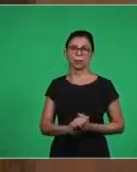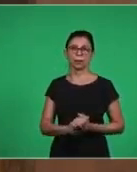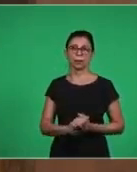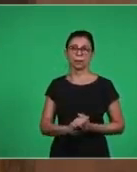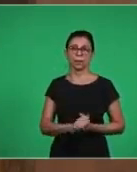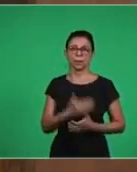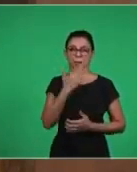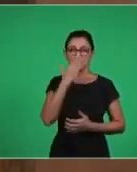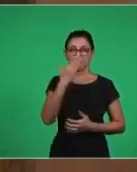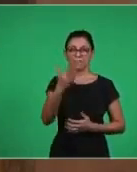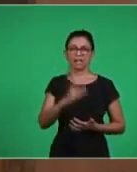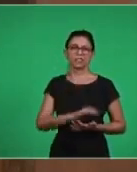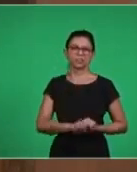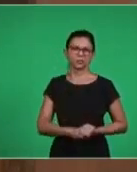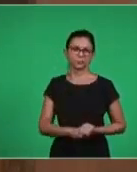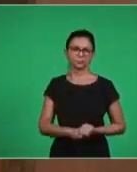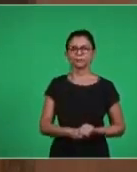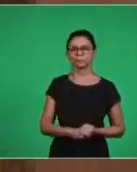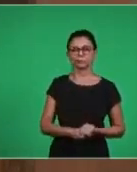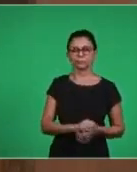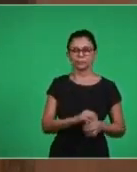placed himself in the first place.